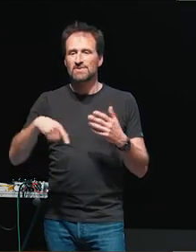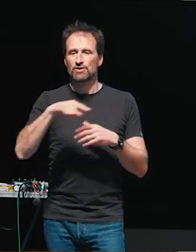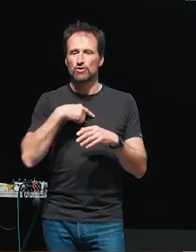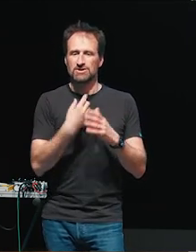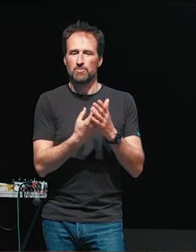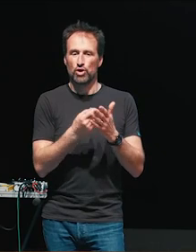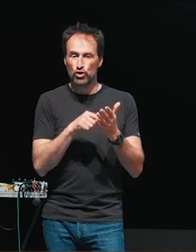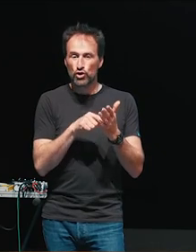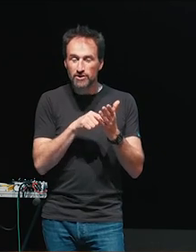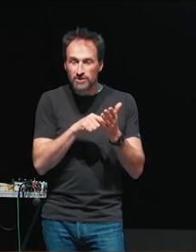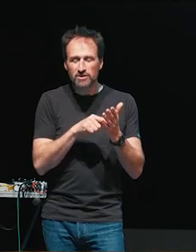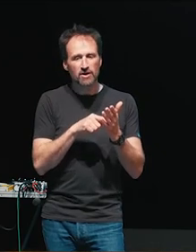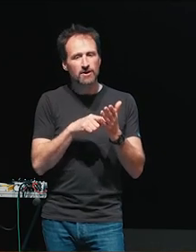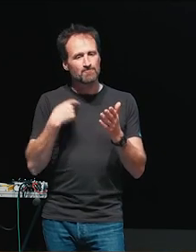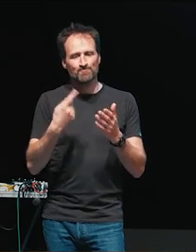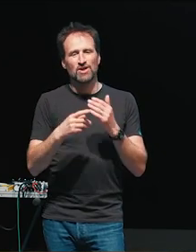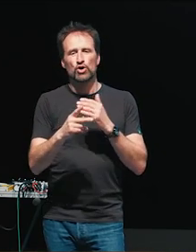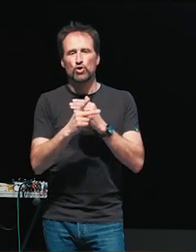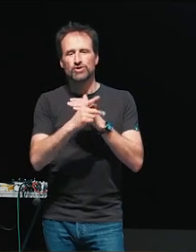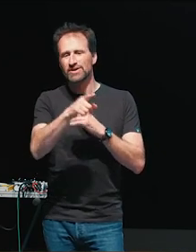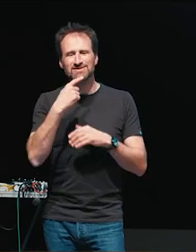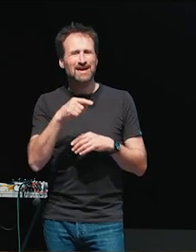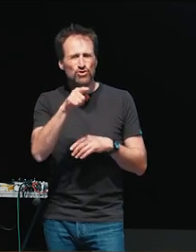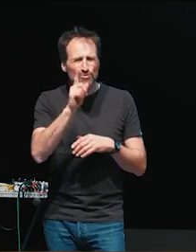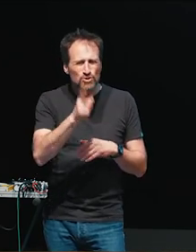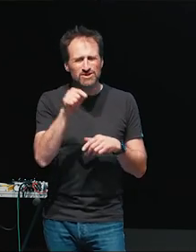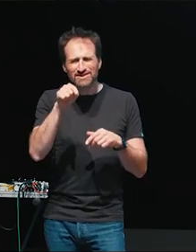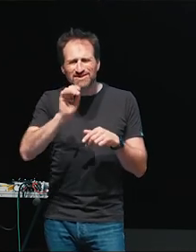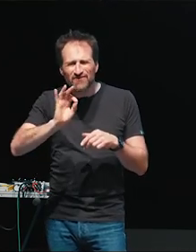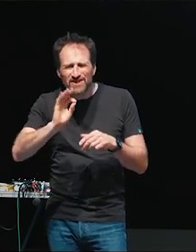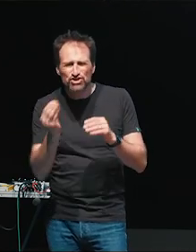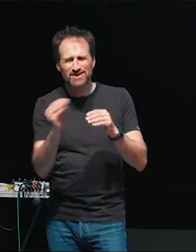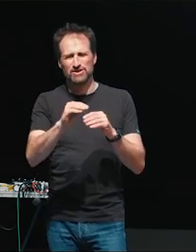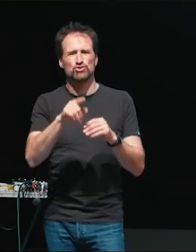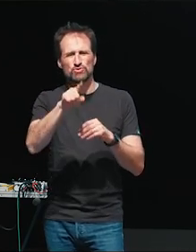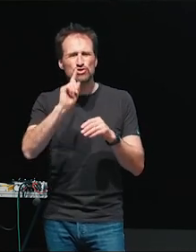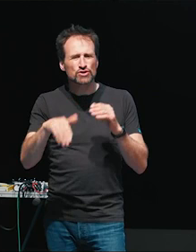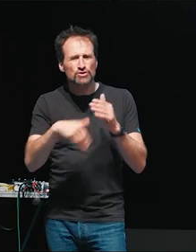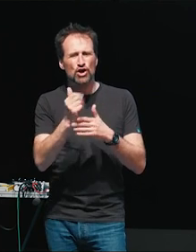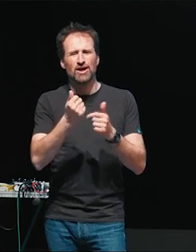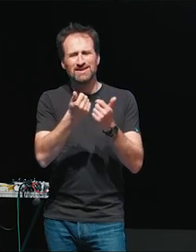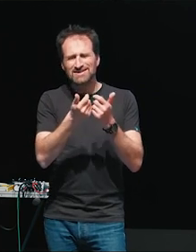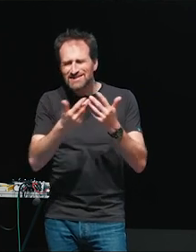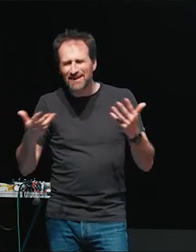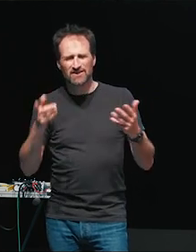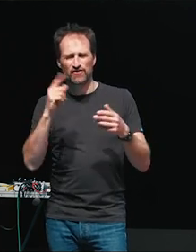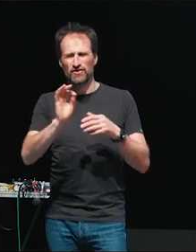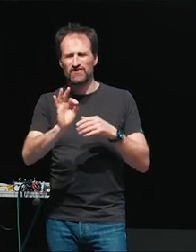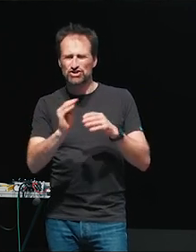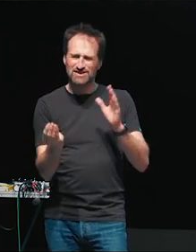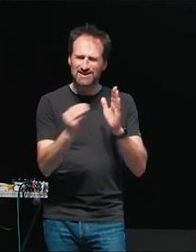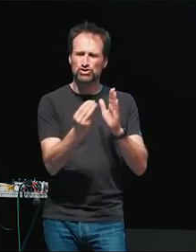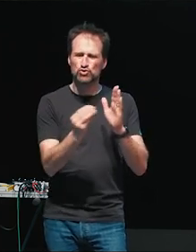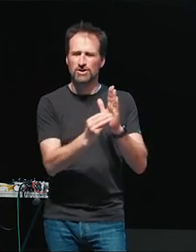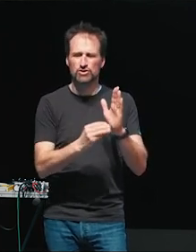are demanding, you need to add this additional feature. You need to add this entire new set of features. And we decided that in our